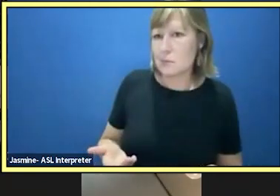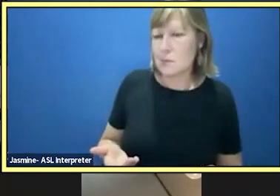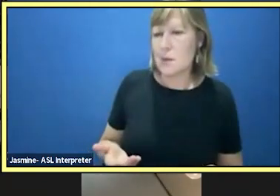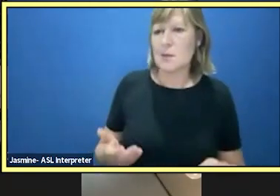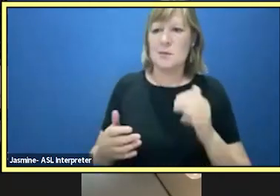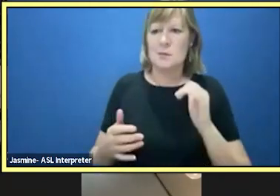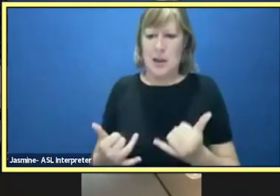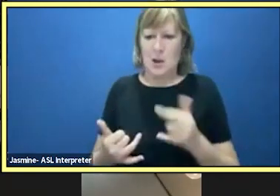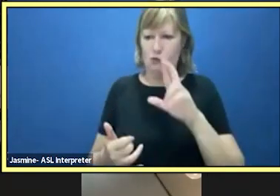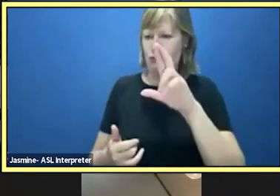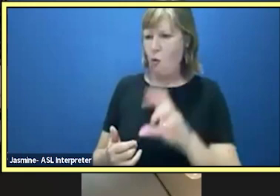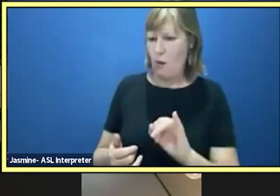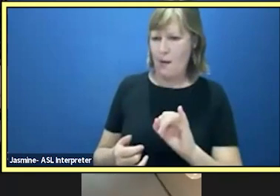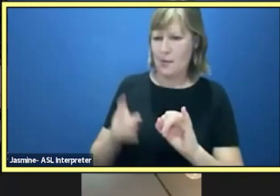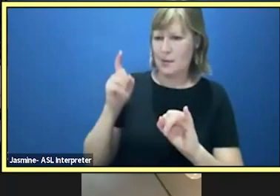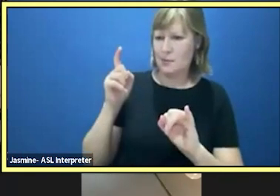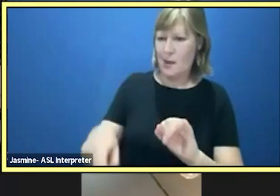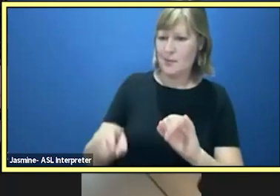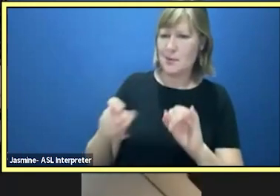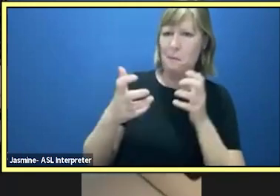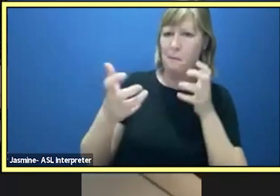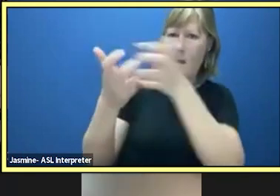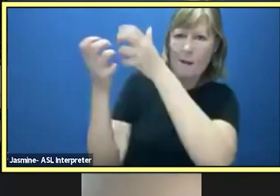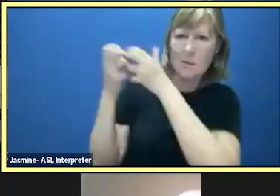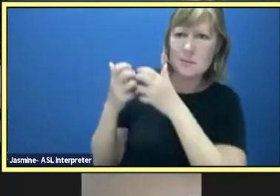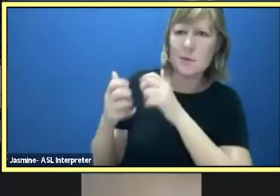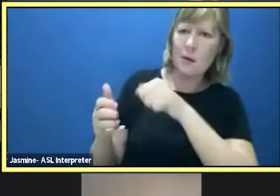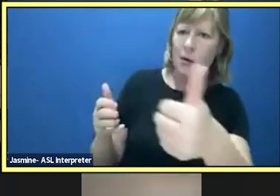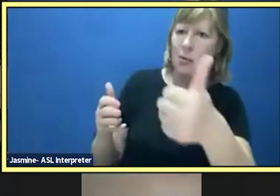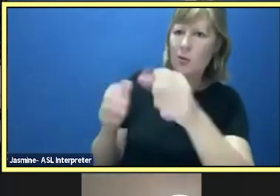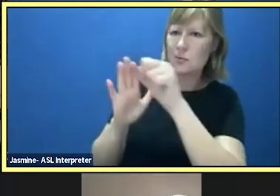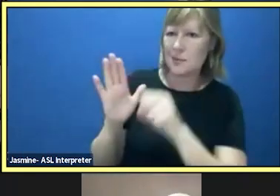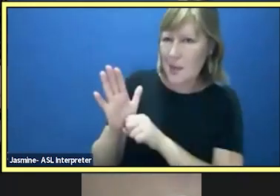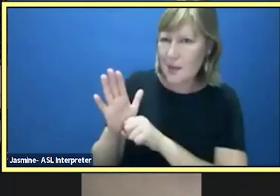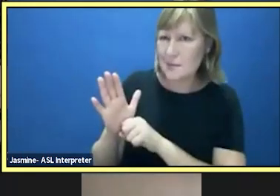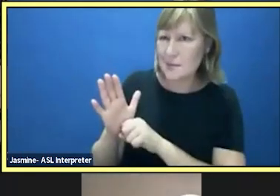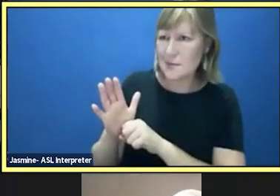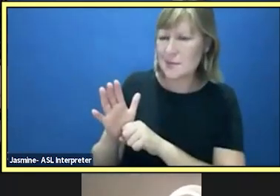that's all I have to say. I agree with Kenneth completely.